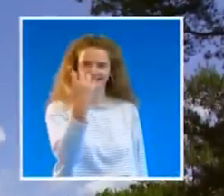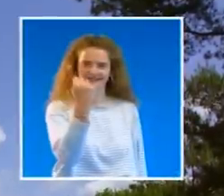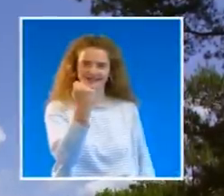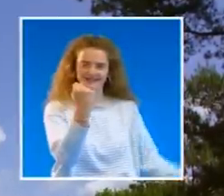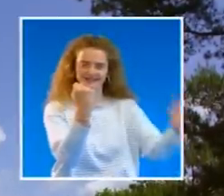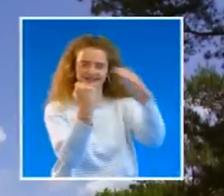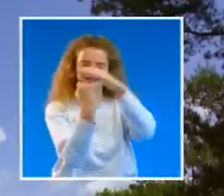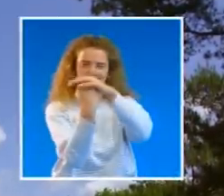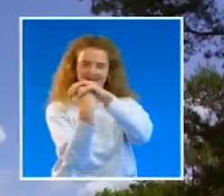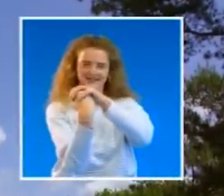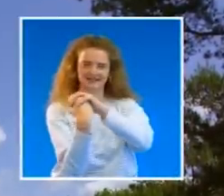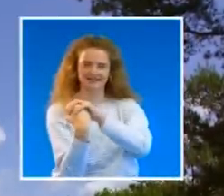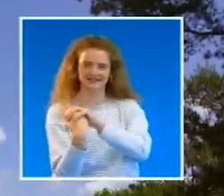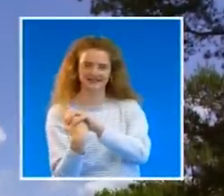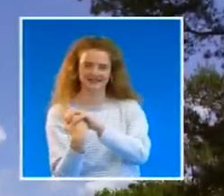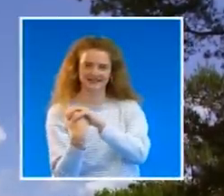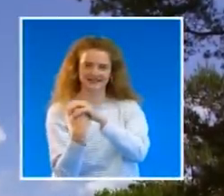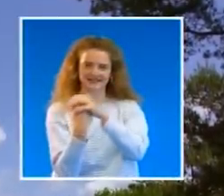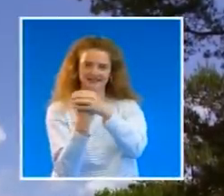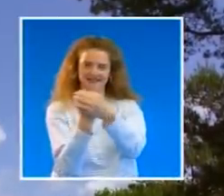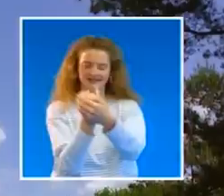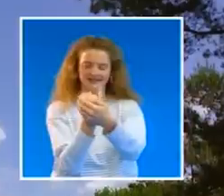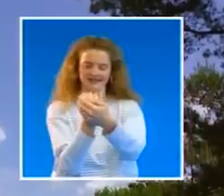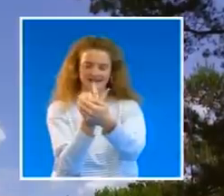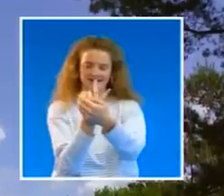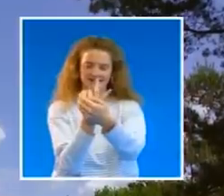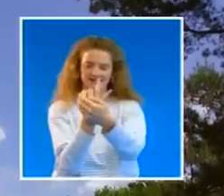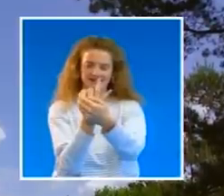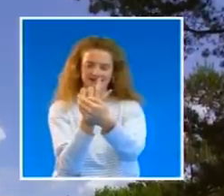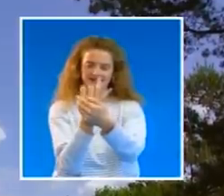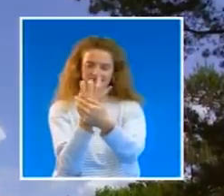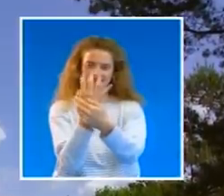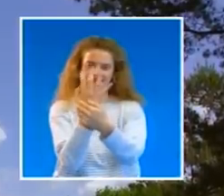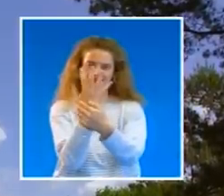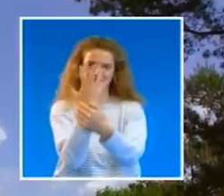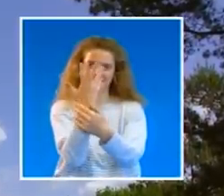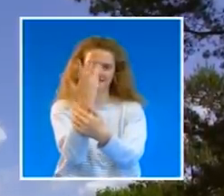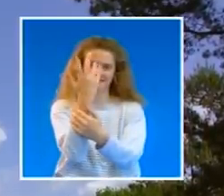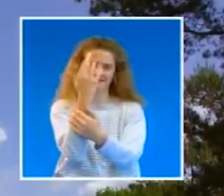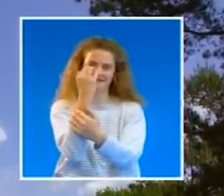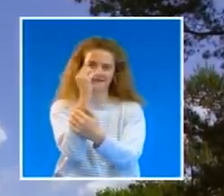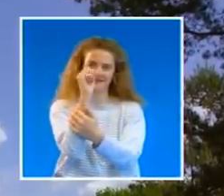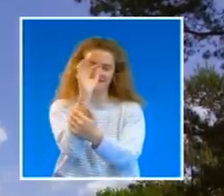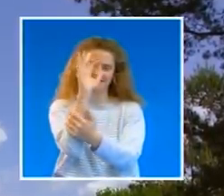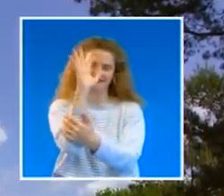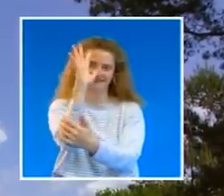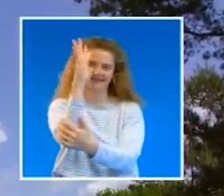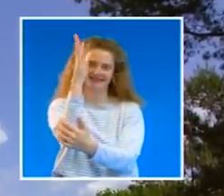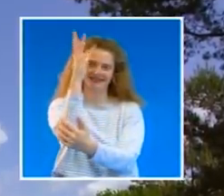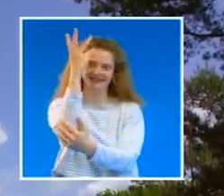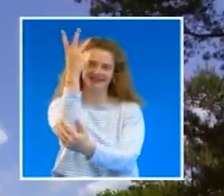Five fat peas in a pea pod pressed. One grew, two grew, and so did all the rest.